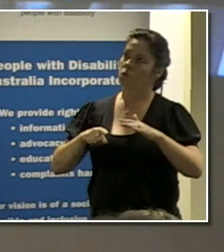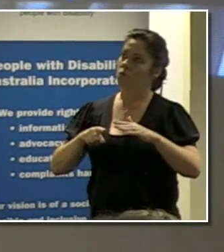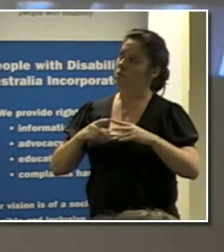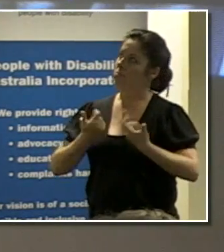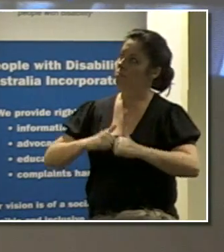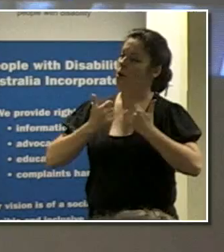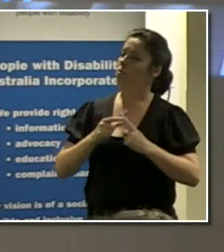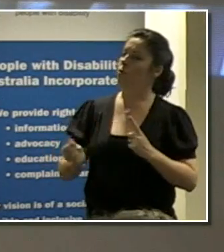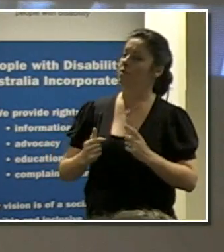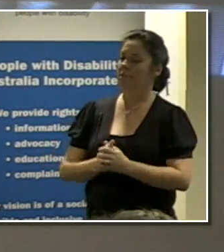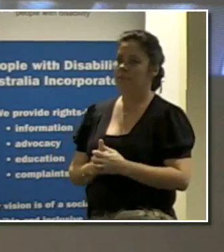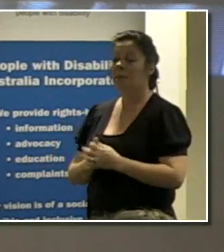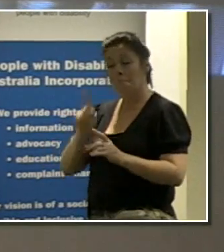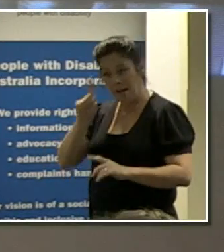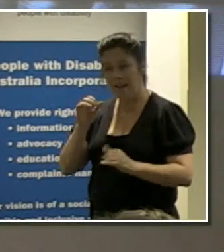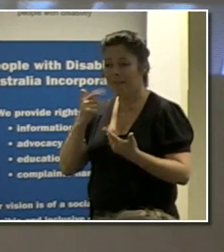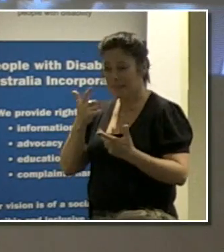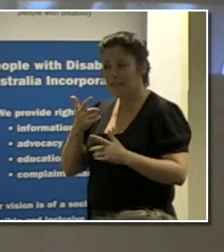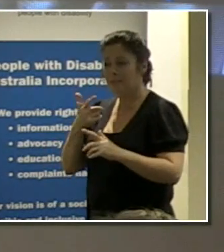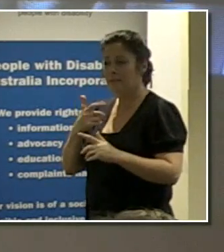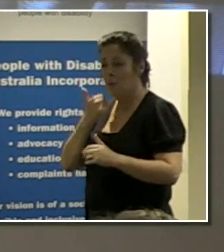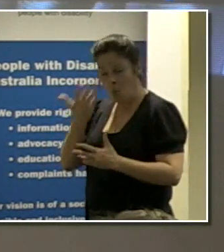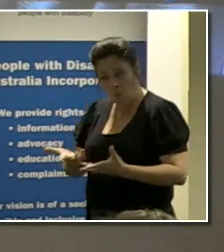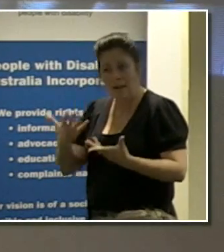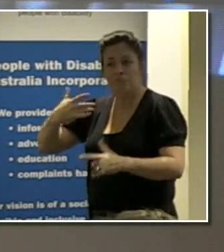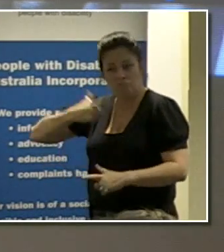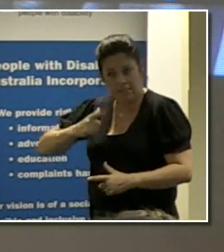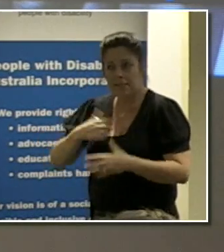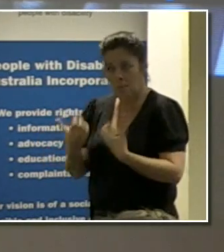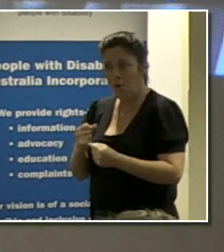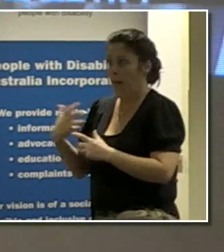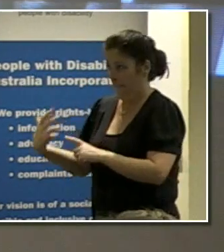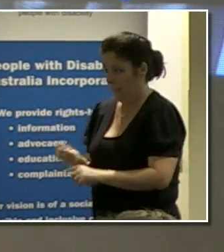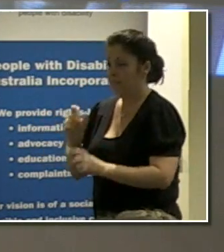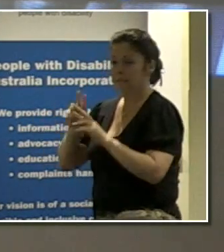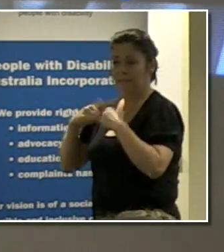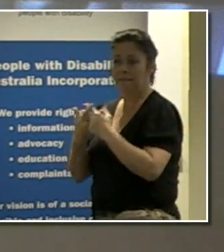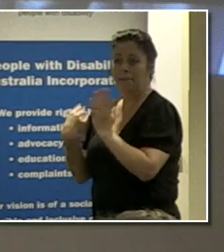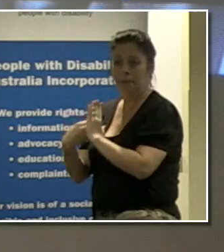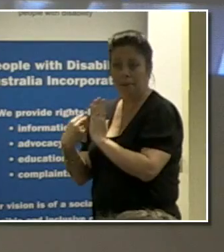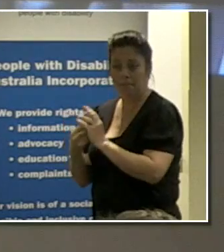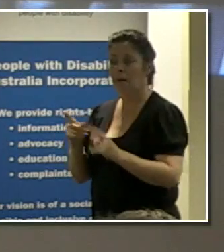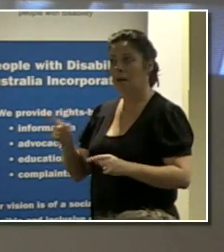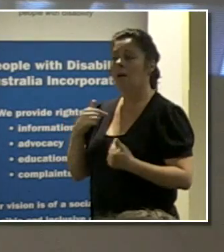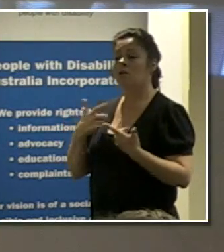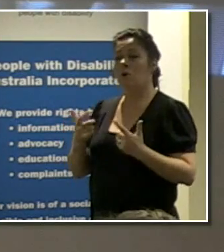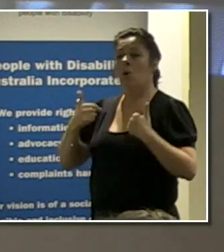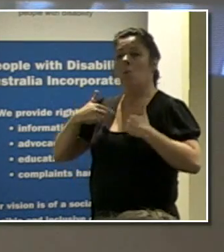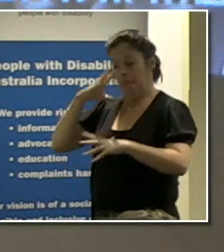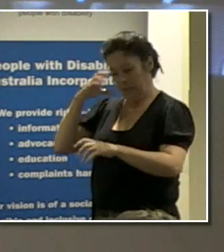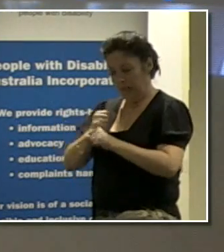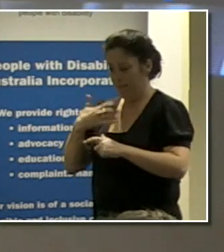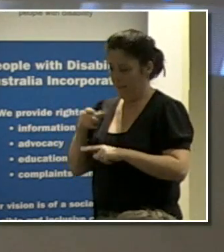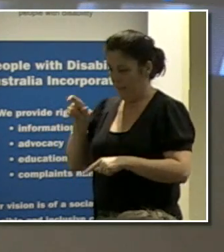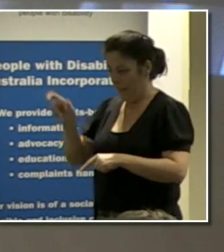however, it is important for us that family member be properly employed and